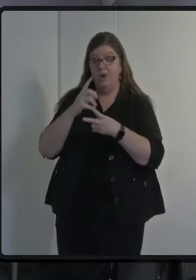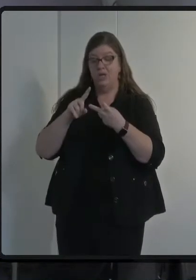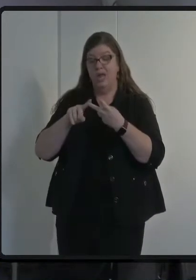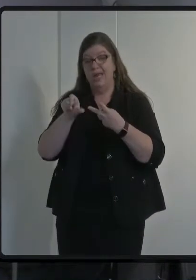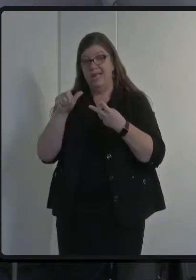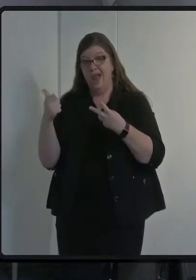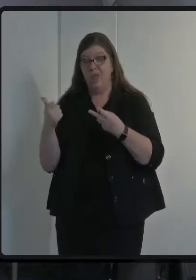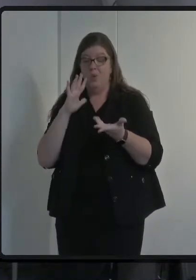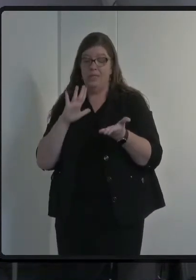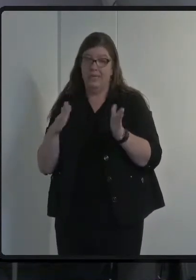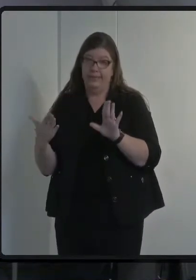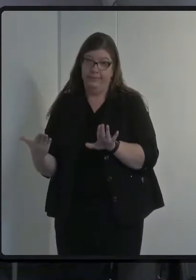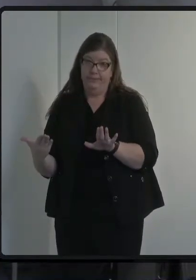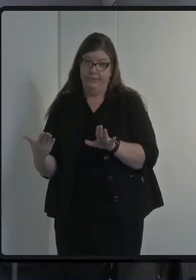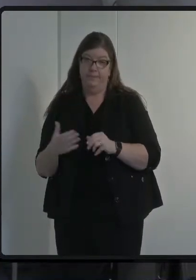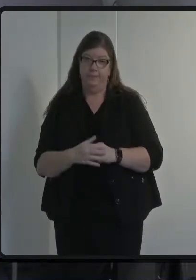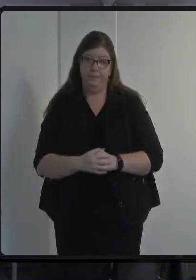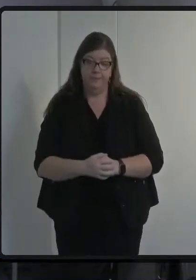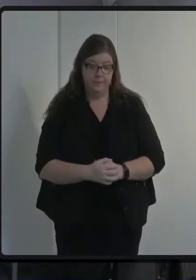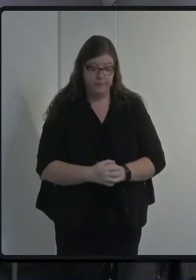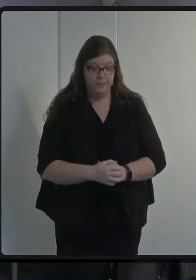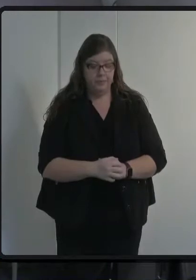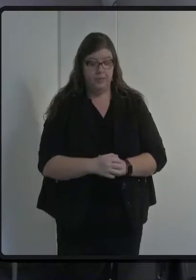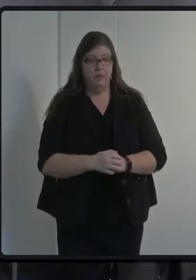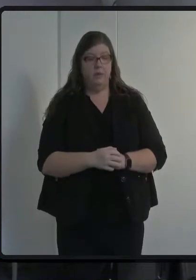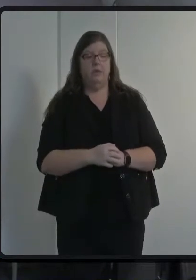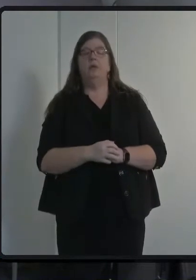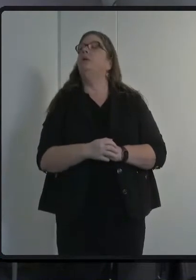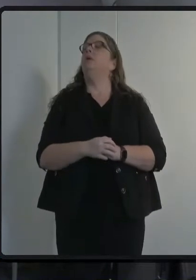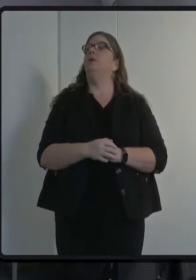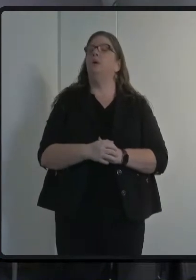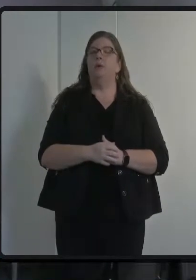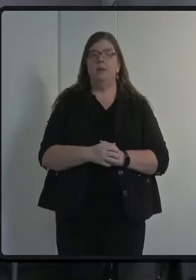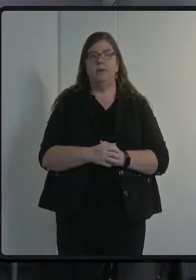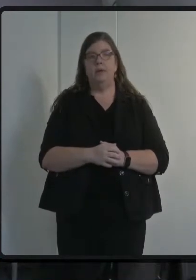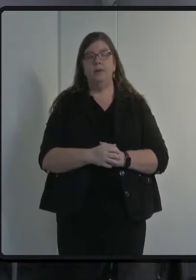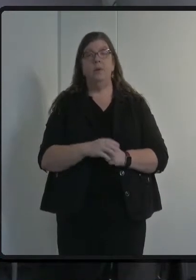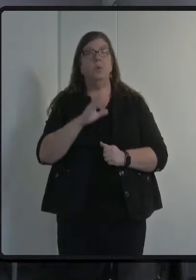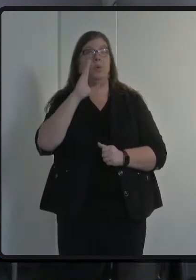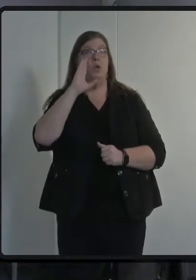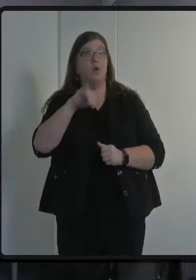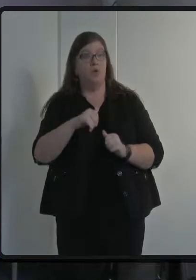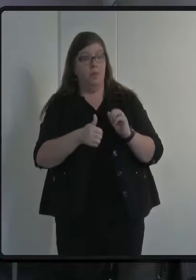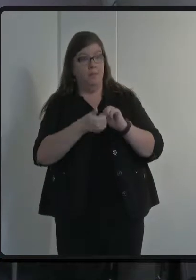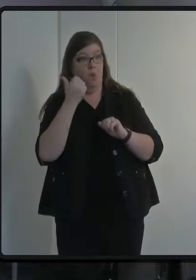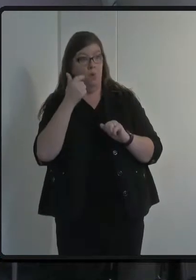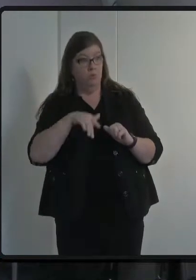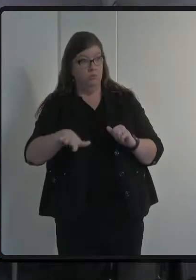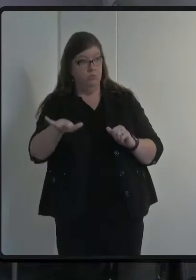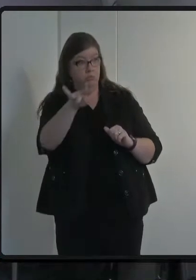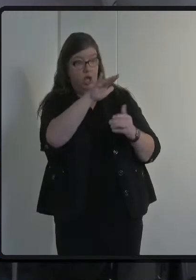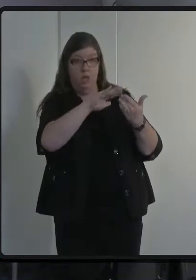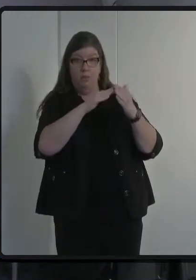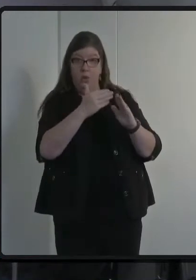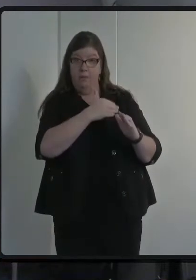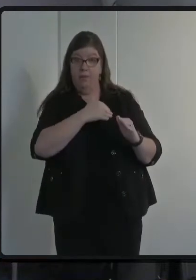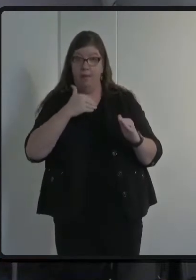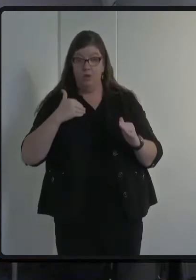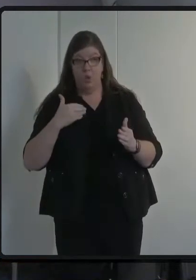one resident died. We know that most of our community members are taking